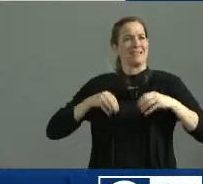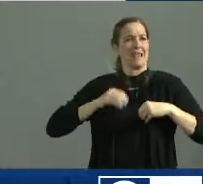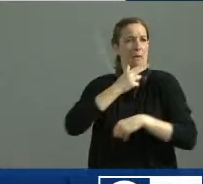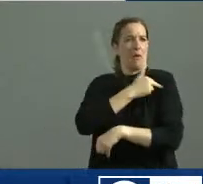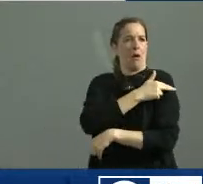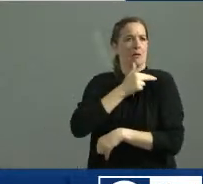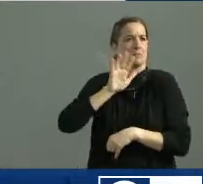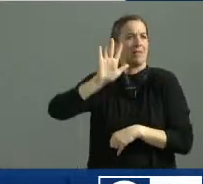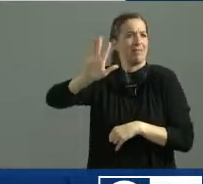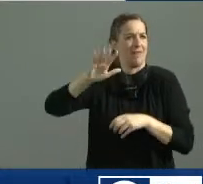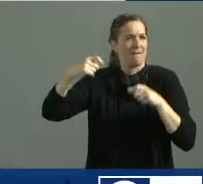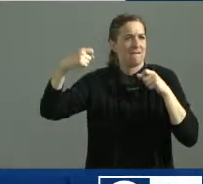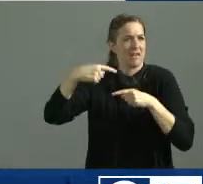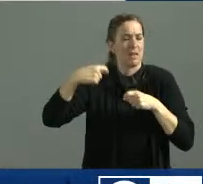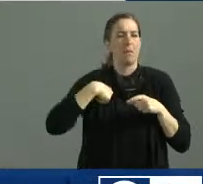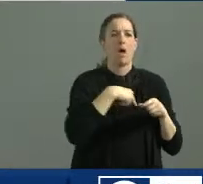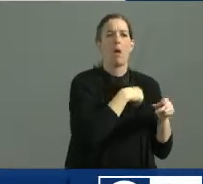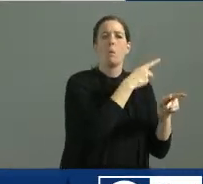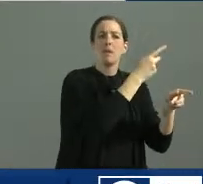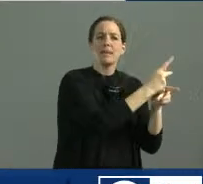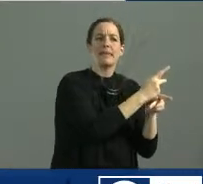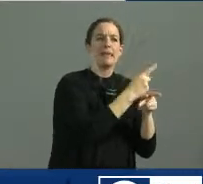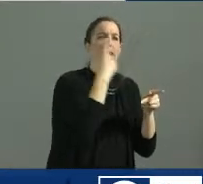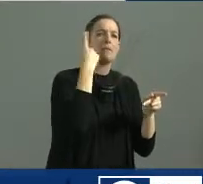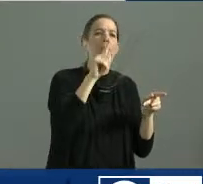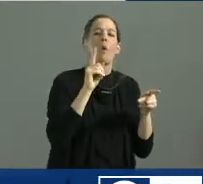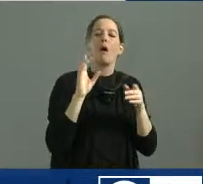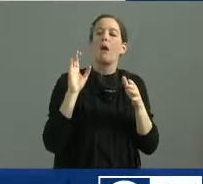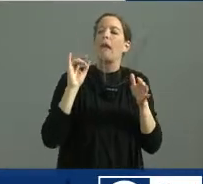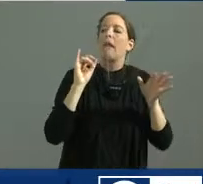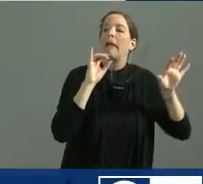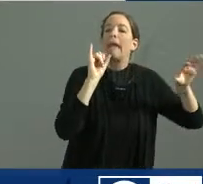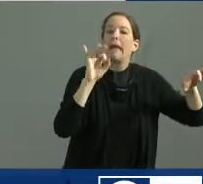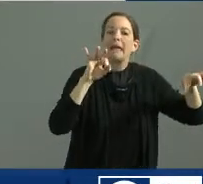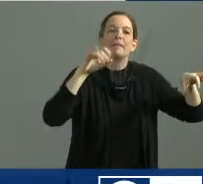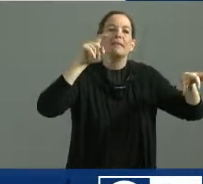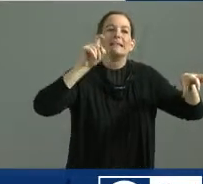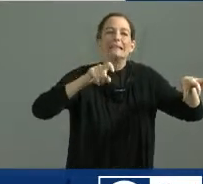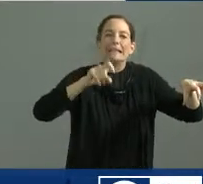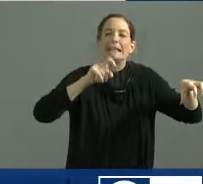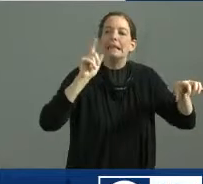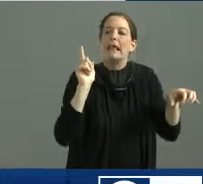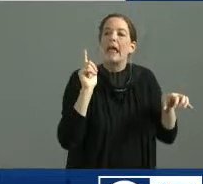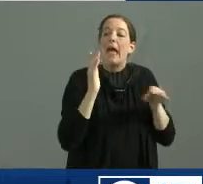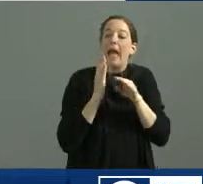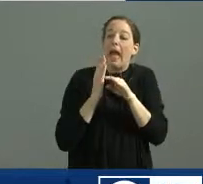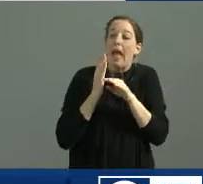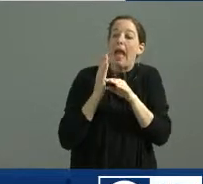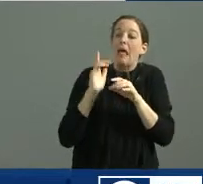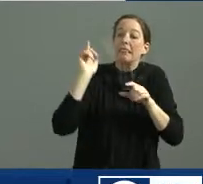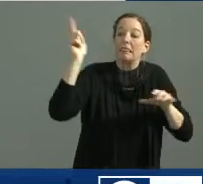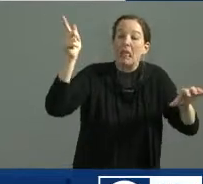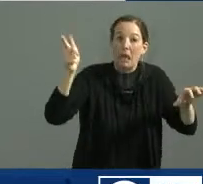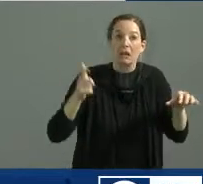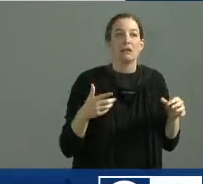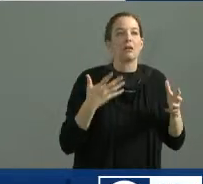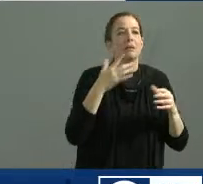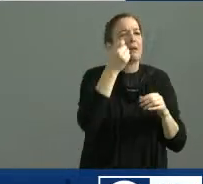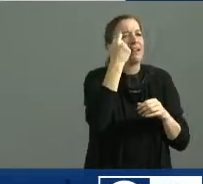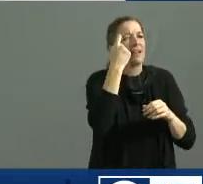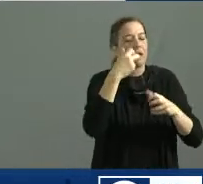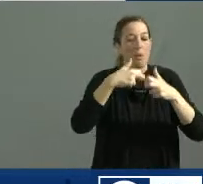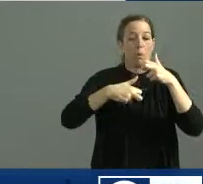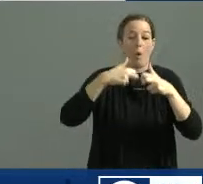facility. It can handle ventilators and things, but the problem isn't so much the number